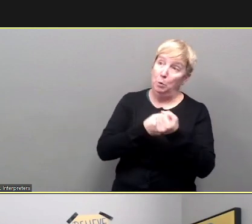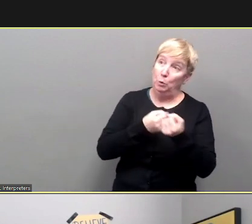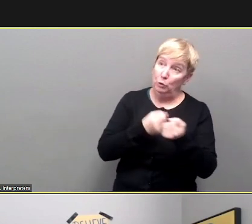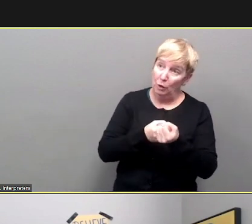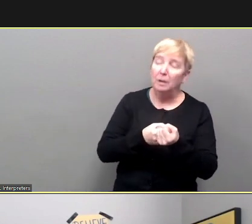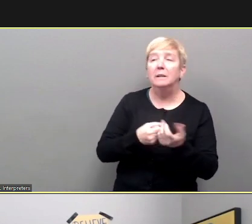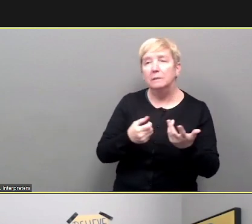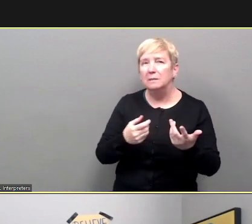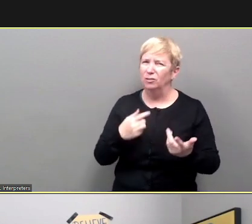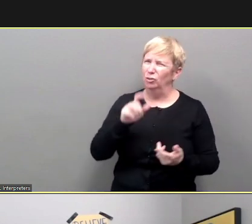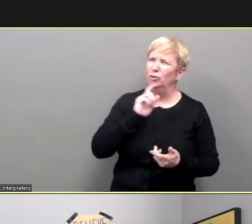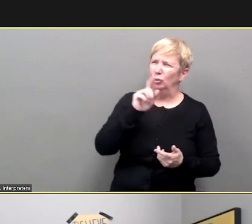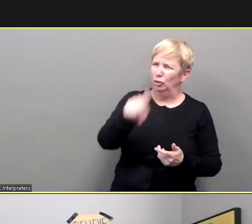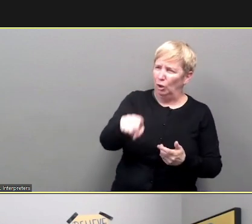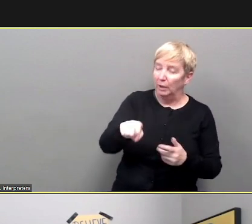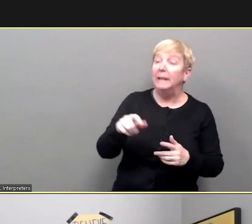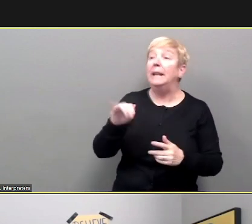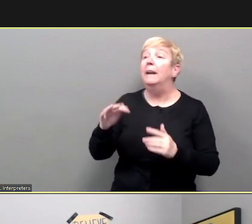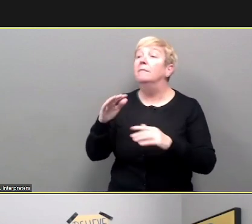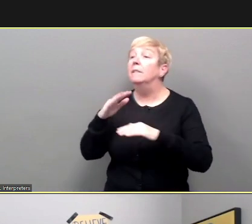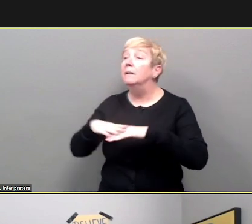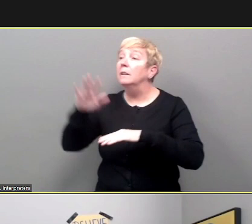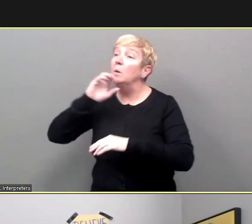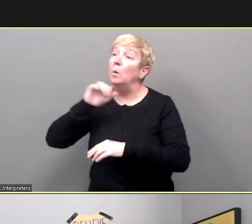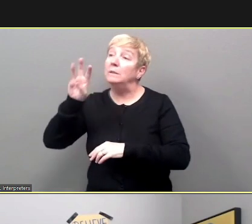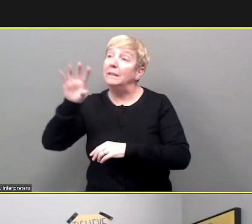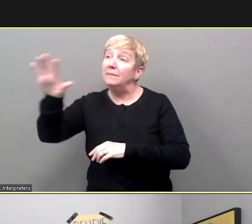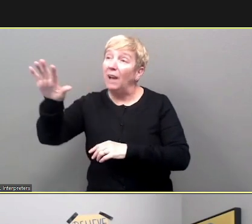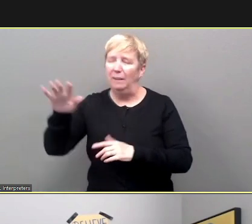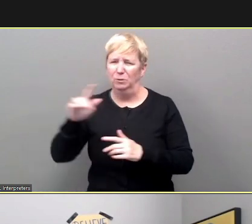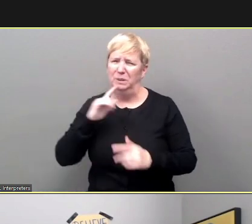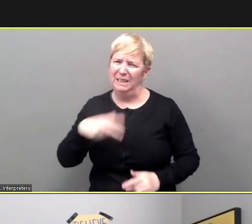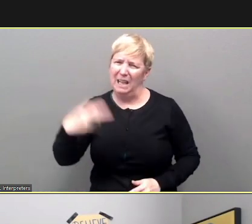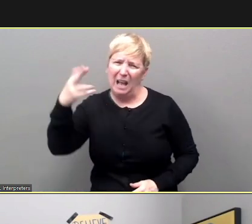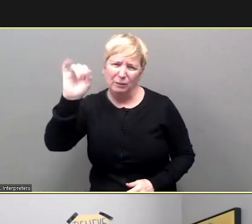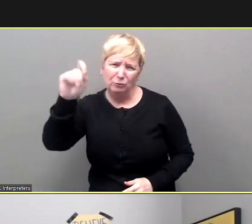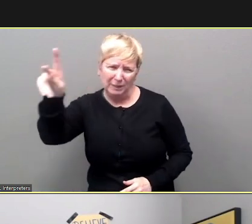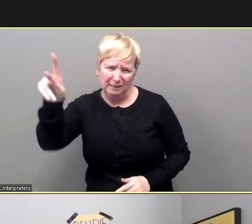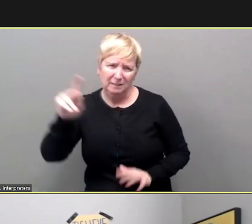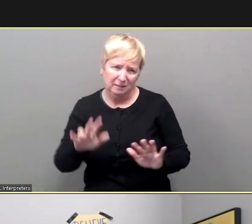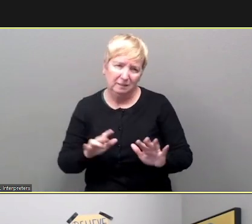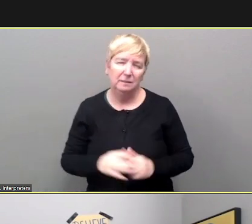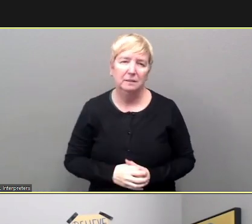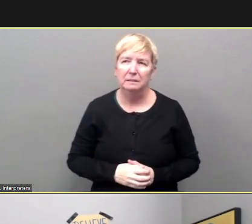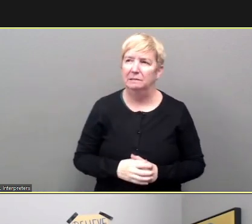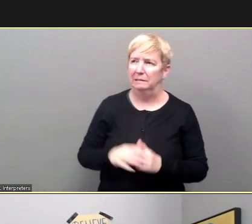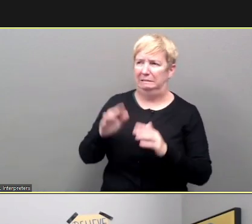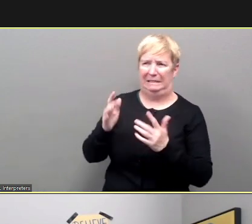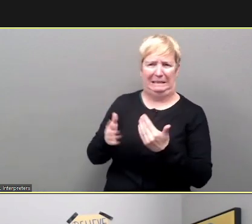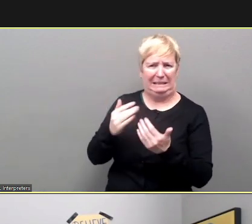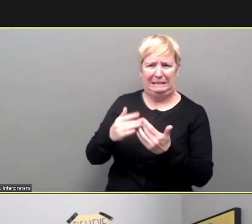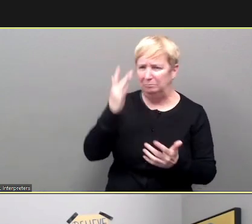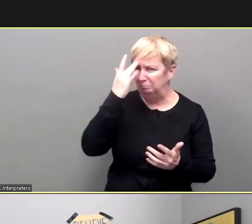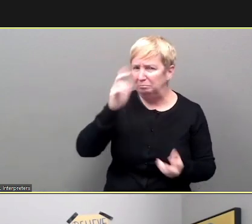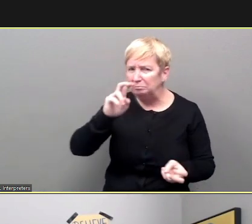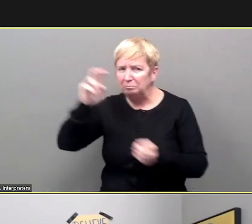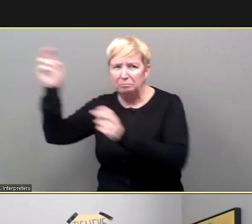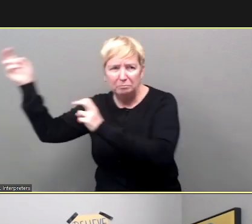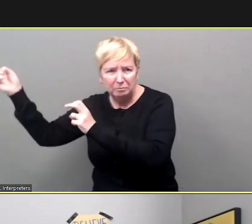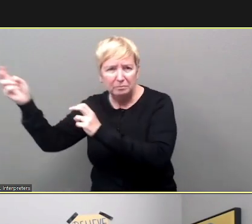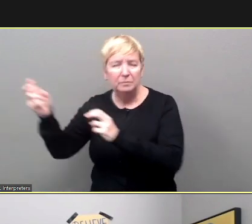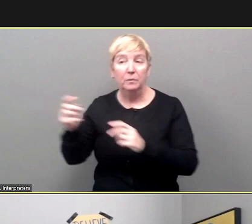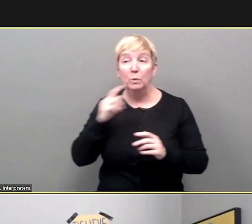high risk from illness from COVID, and compared to 5 to 17-year-olds, they are 2 times more likely to get sick